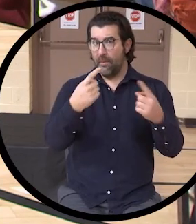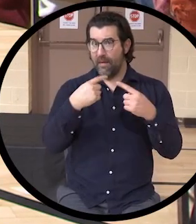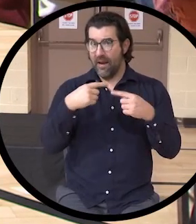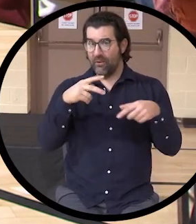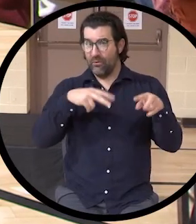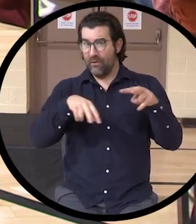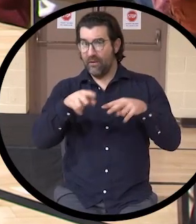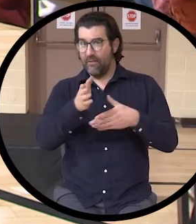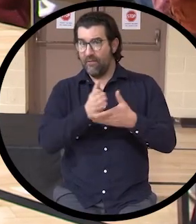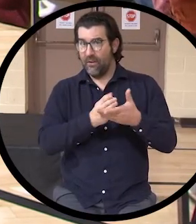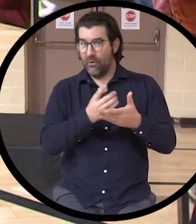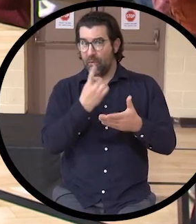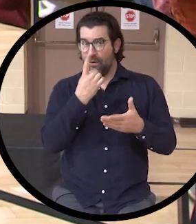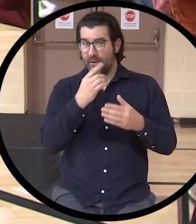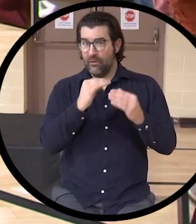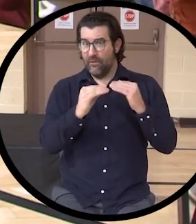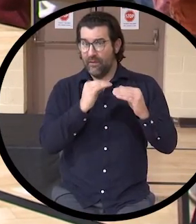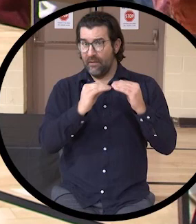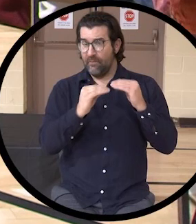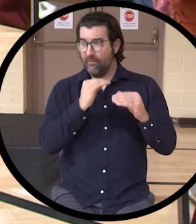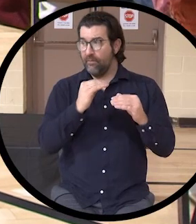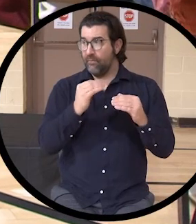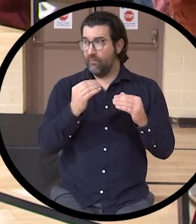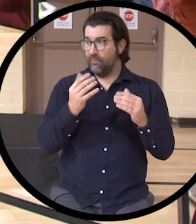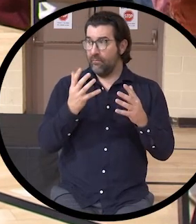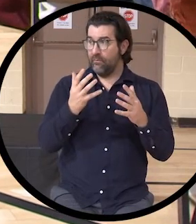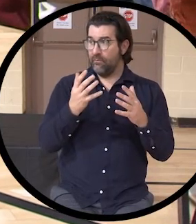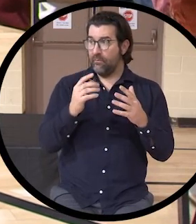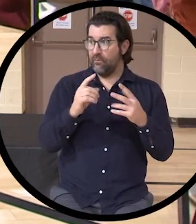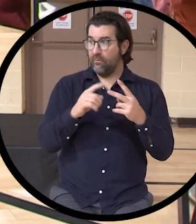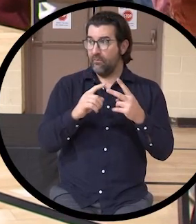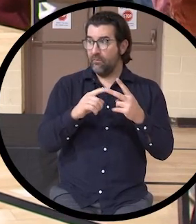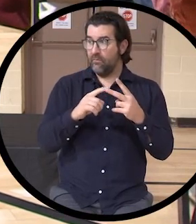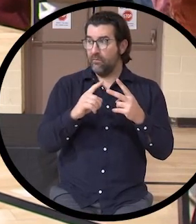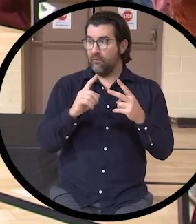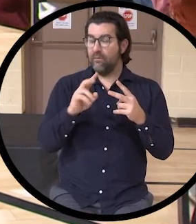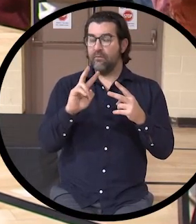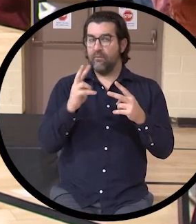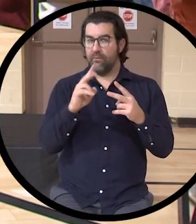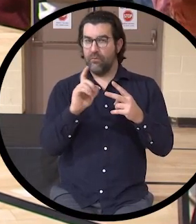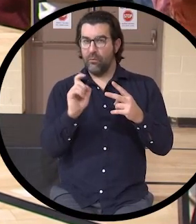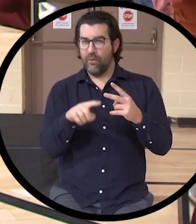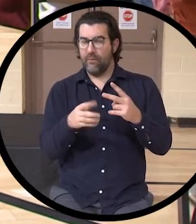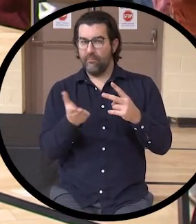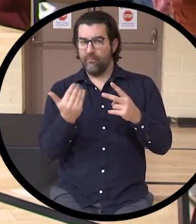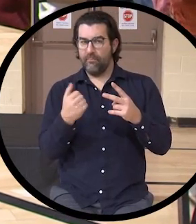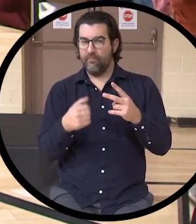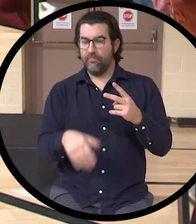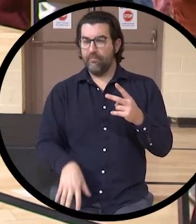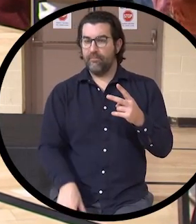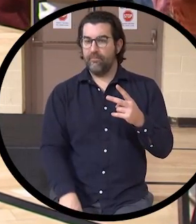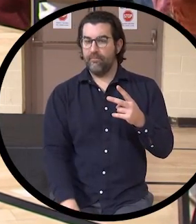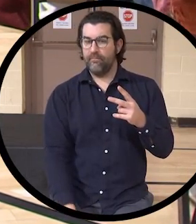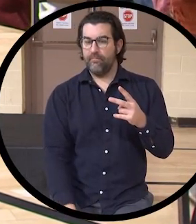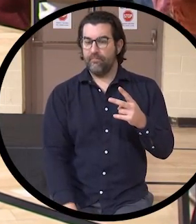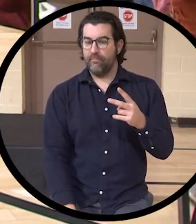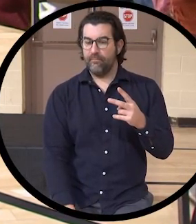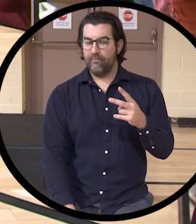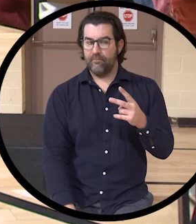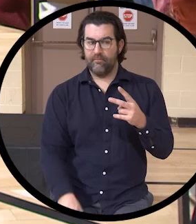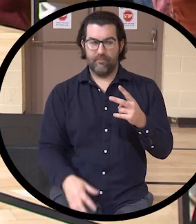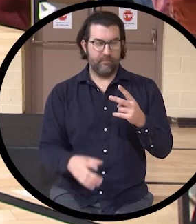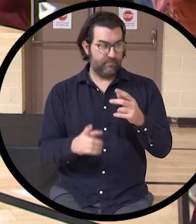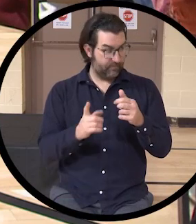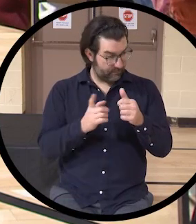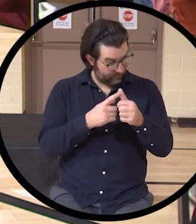at phase 1 and make those corrections? Do you want to ask your second question, then we can answer both together? Yeah, Okay. the question is sort of in line with